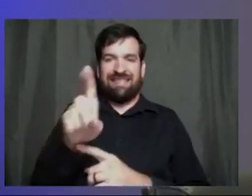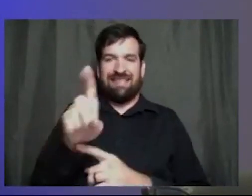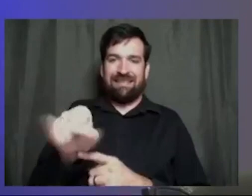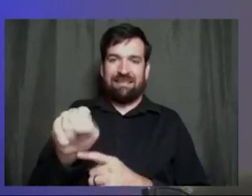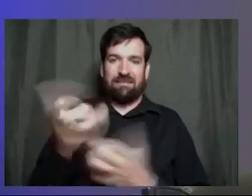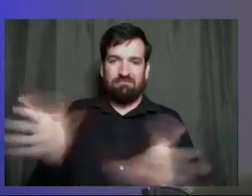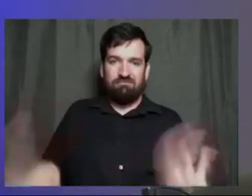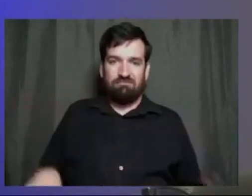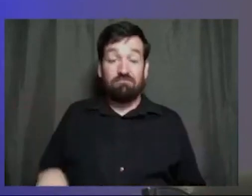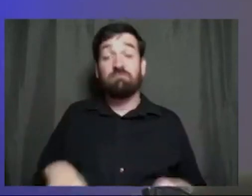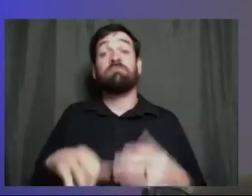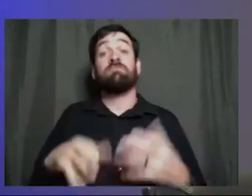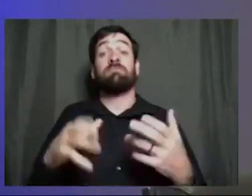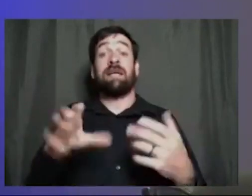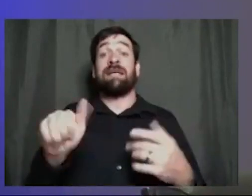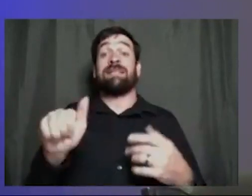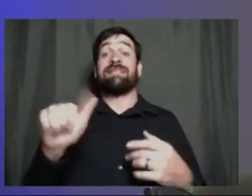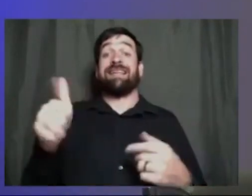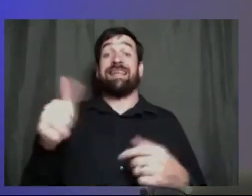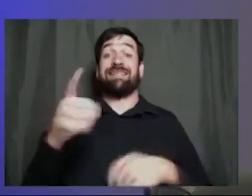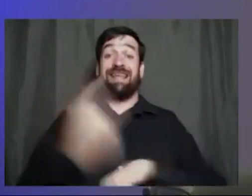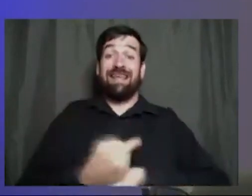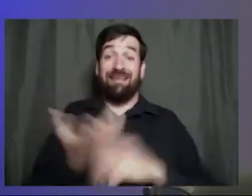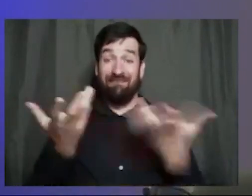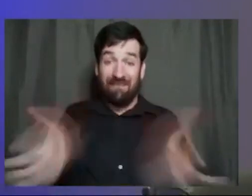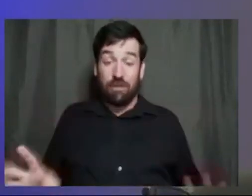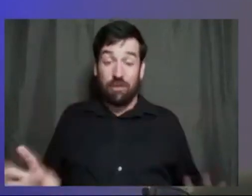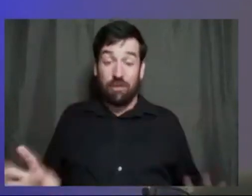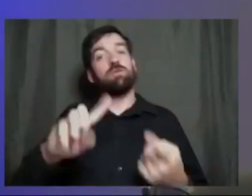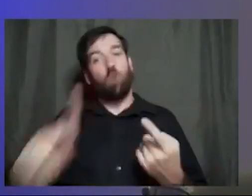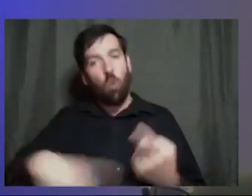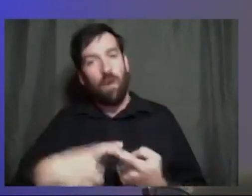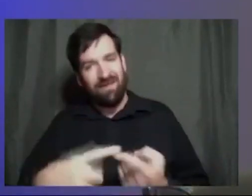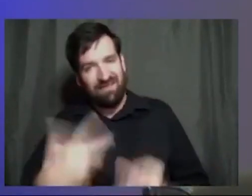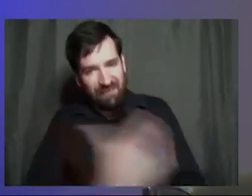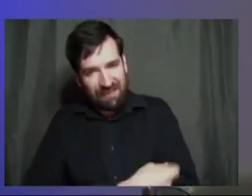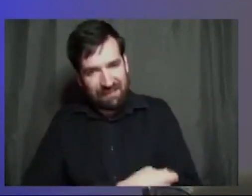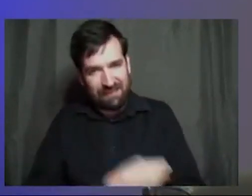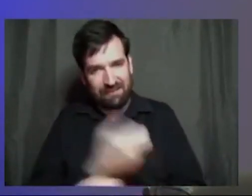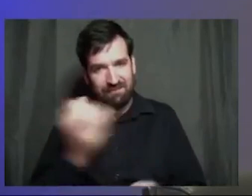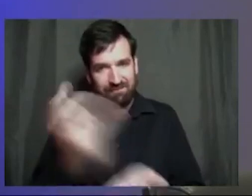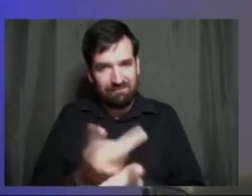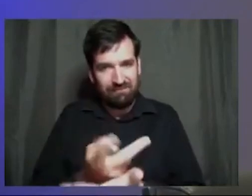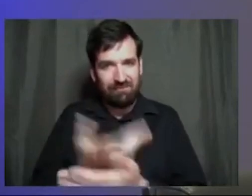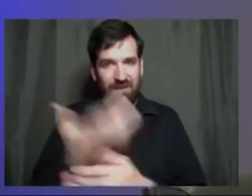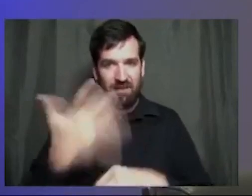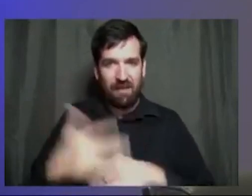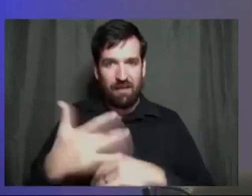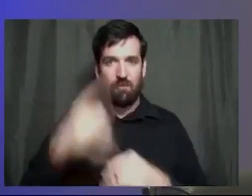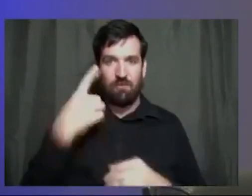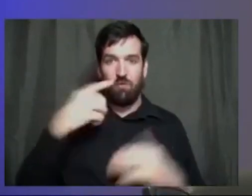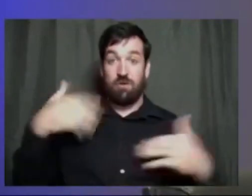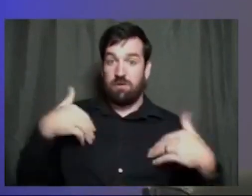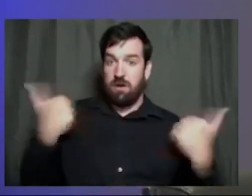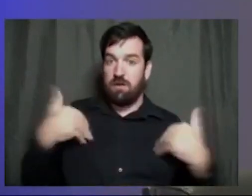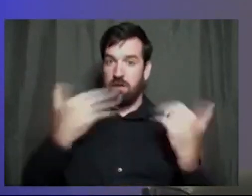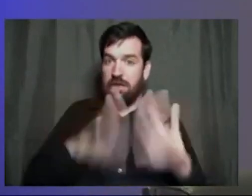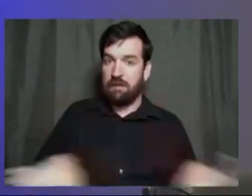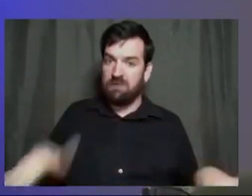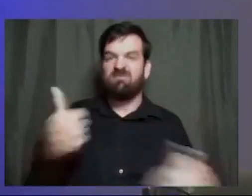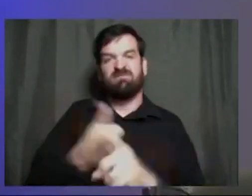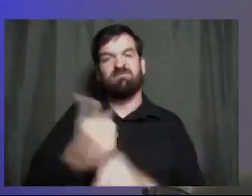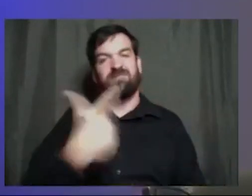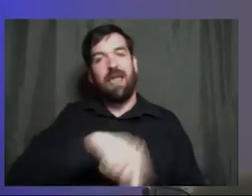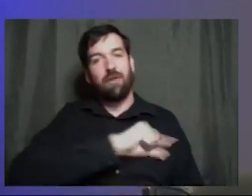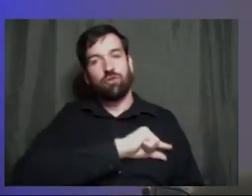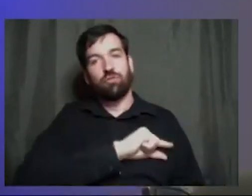she's out of isolation, and as soon as we get the vaccine for young children, children, she is eligible and I would get it as soon as